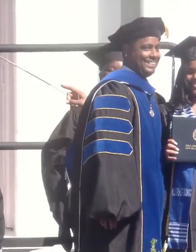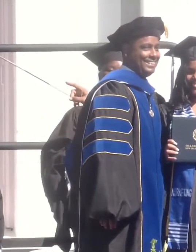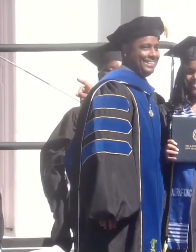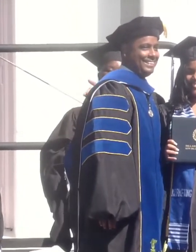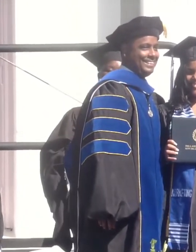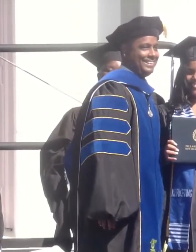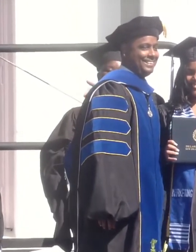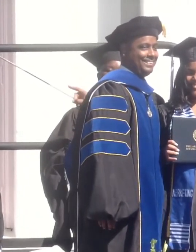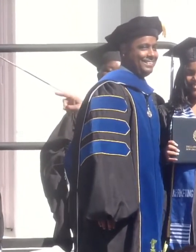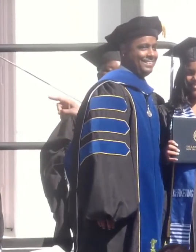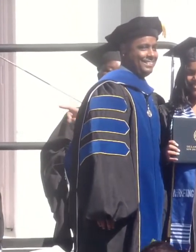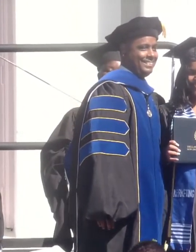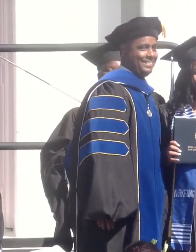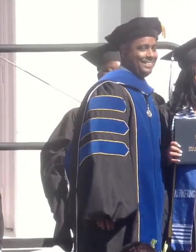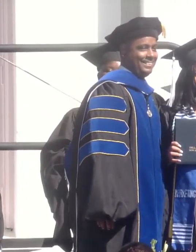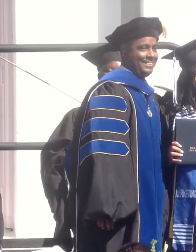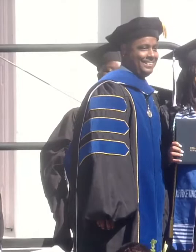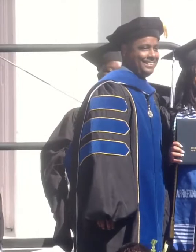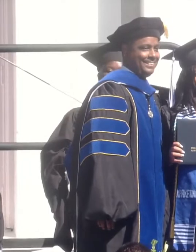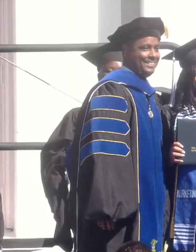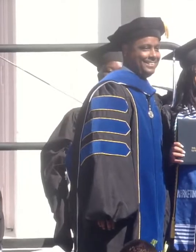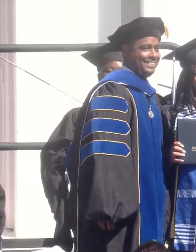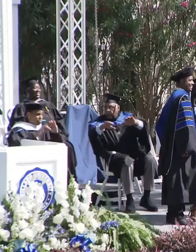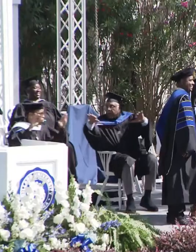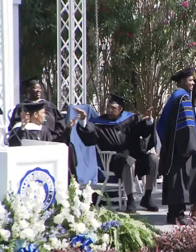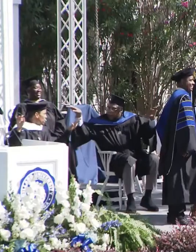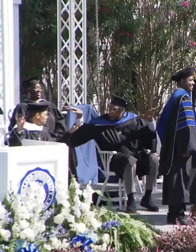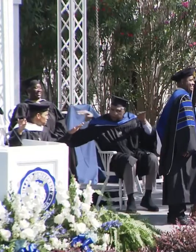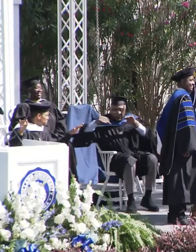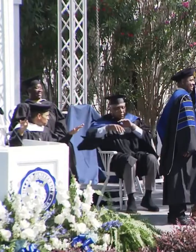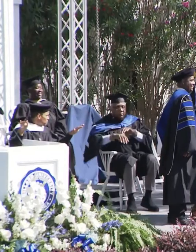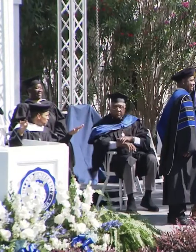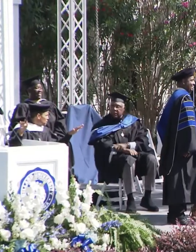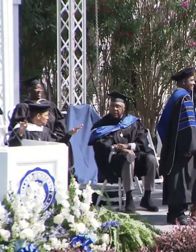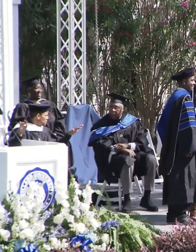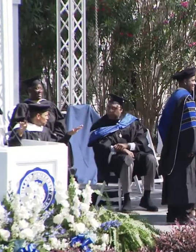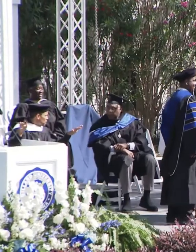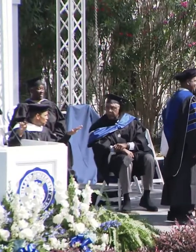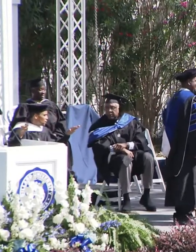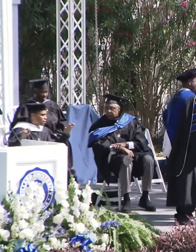Angelique Boutet, cum laude.